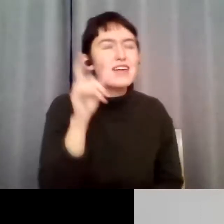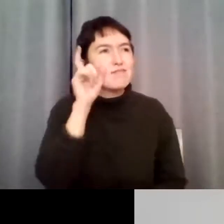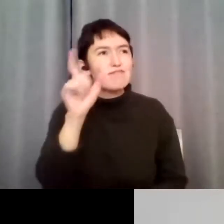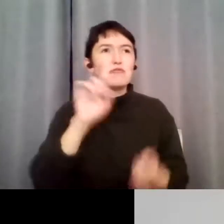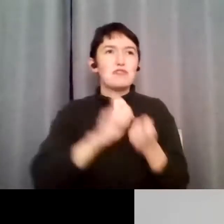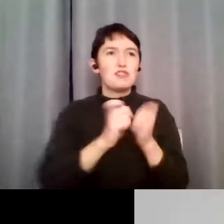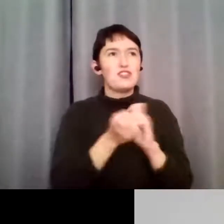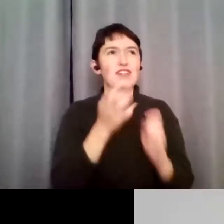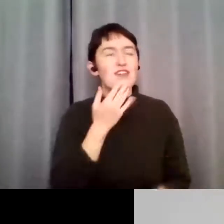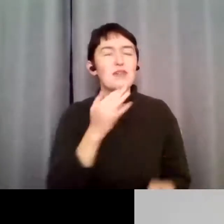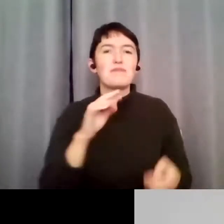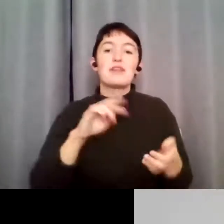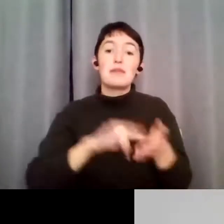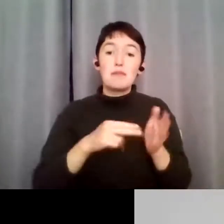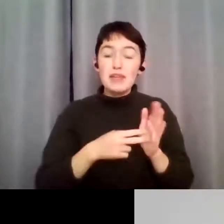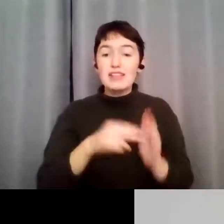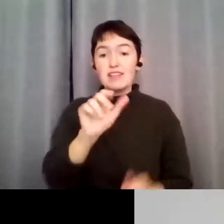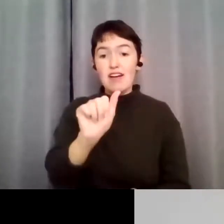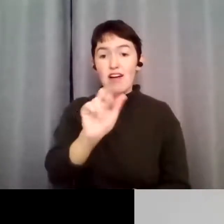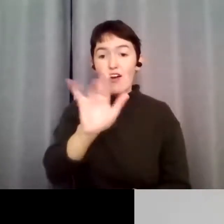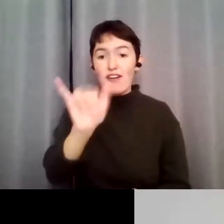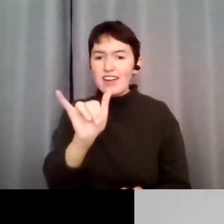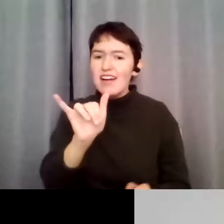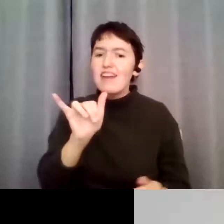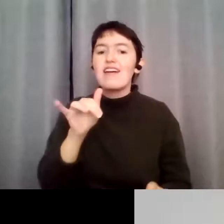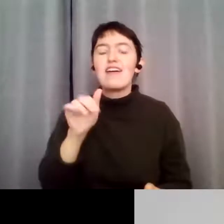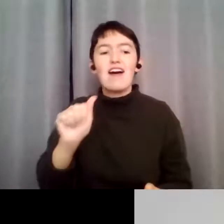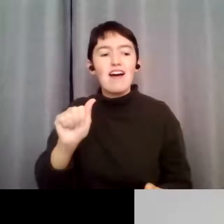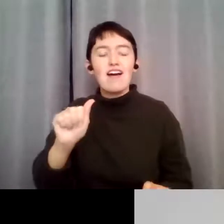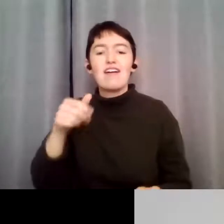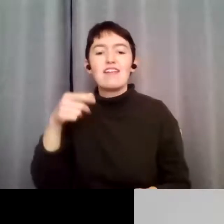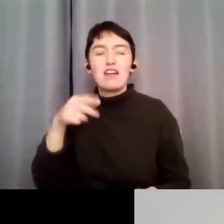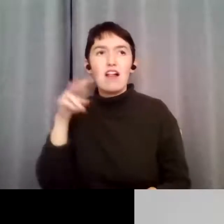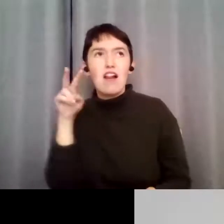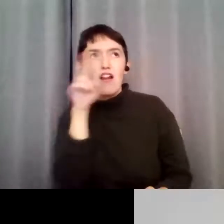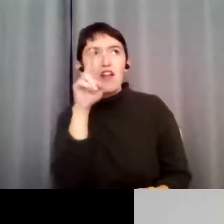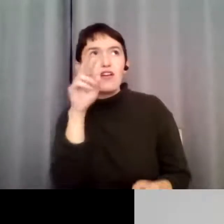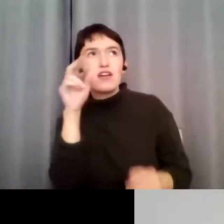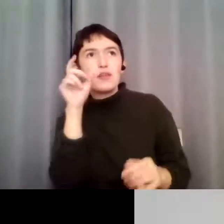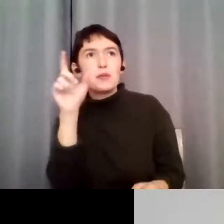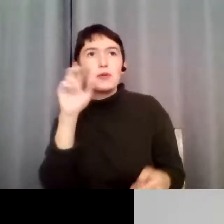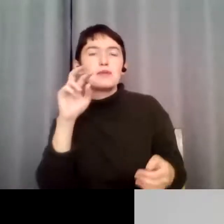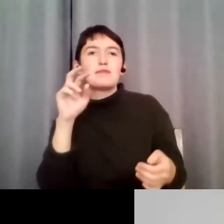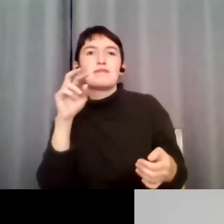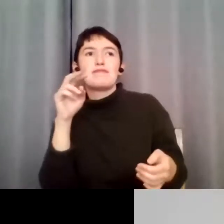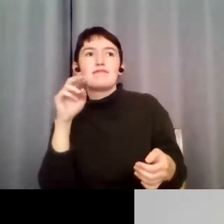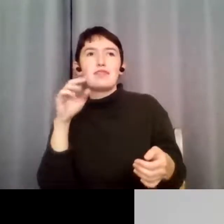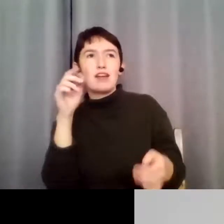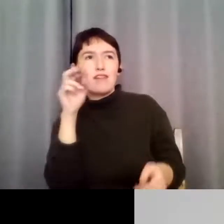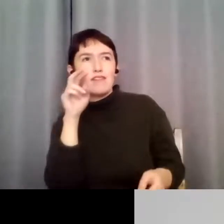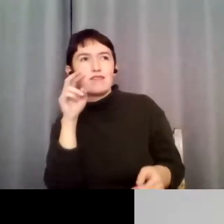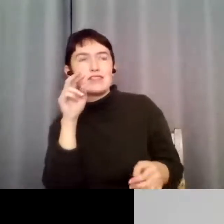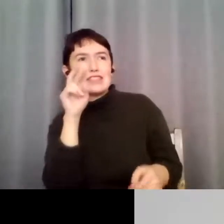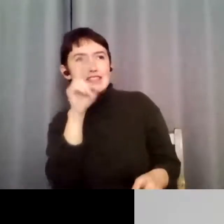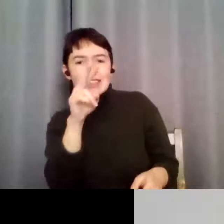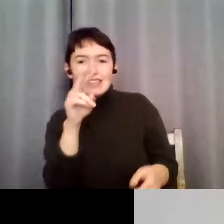because it means Aria has been looking up at the moon and observing how it changes appearance as the seasons